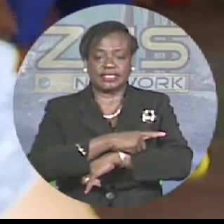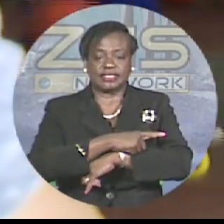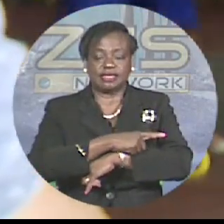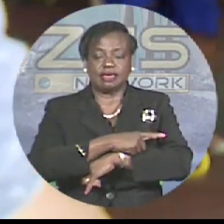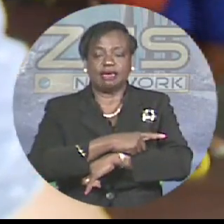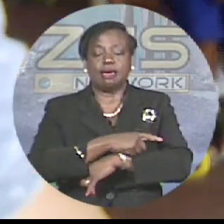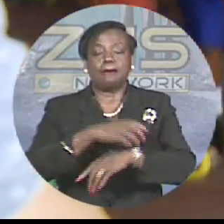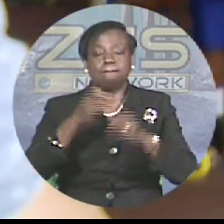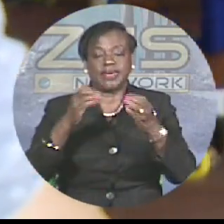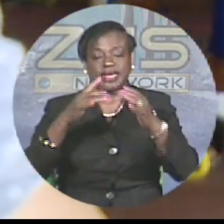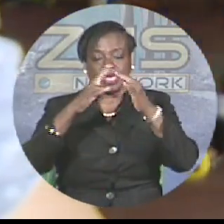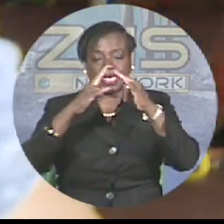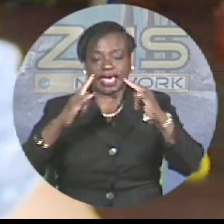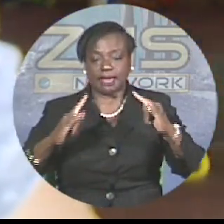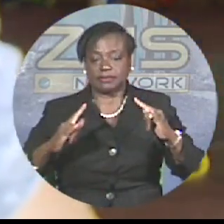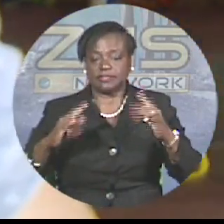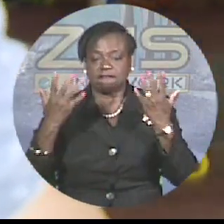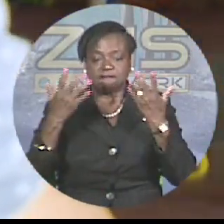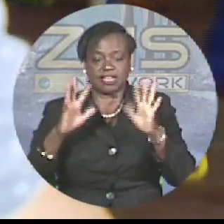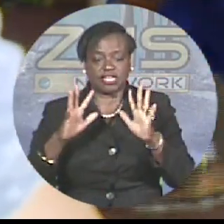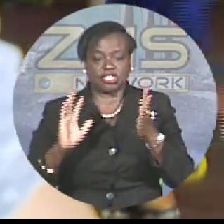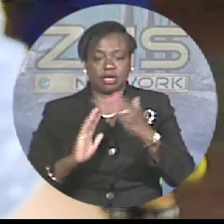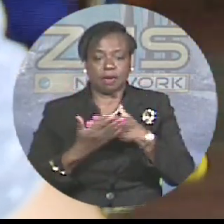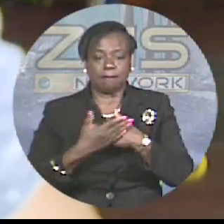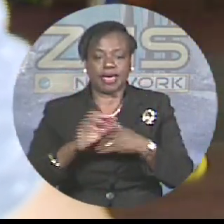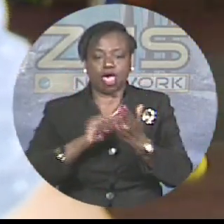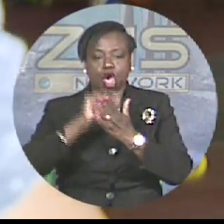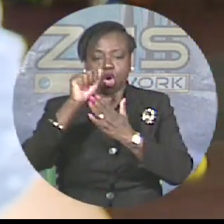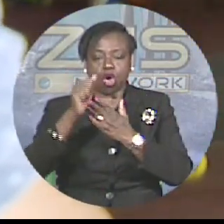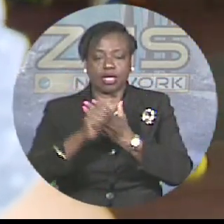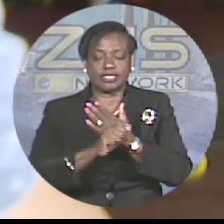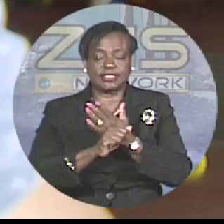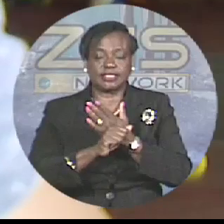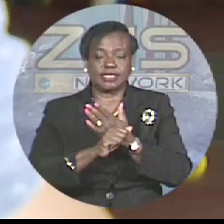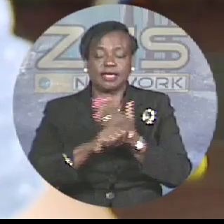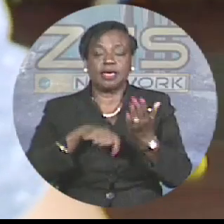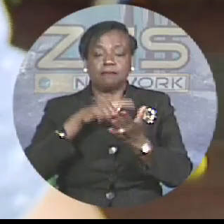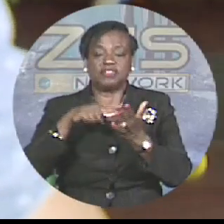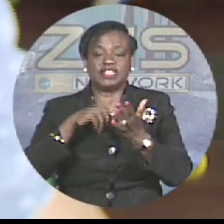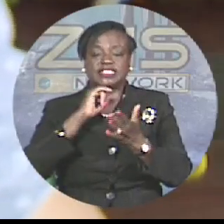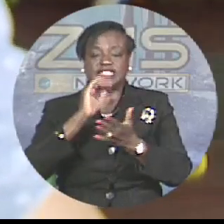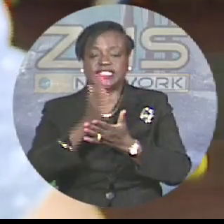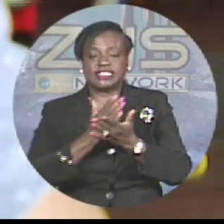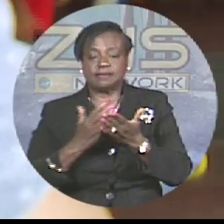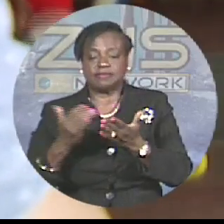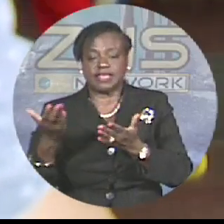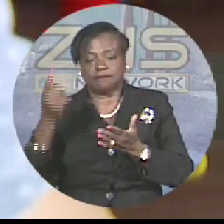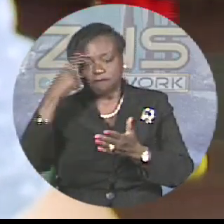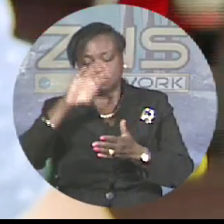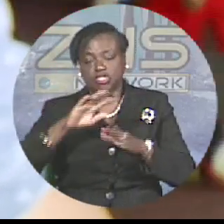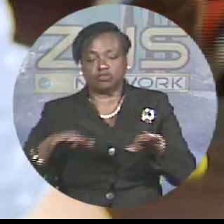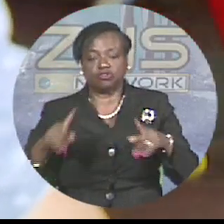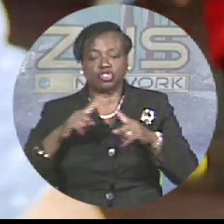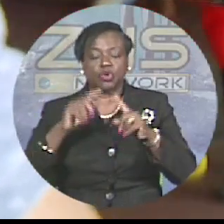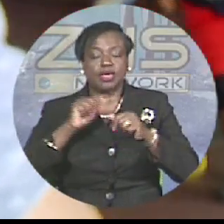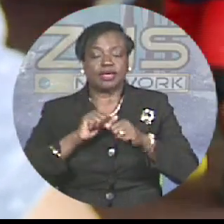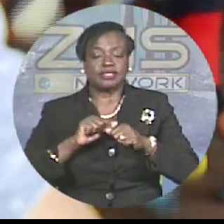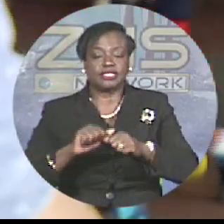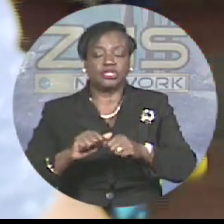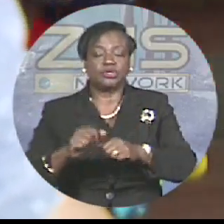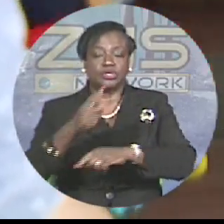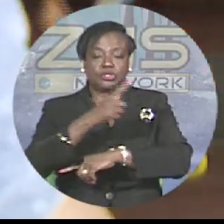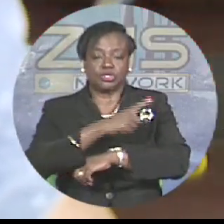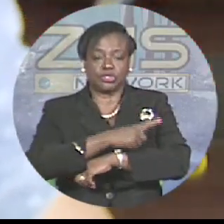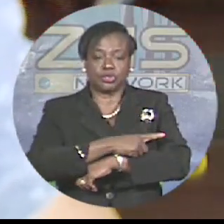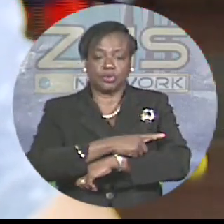camps are actually done by August, so this is something for the kids to continue to do, especially going into school,